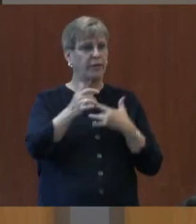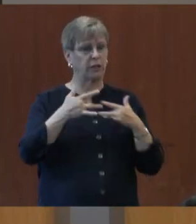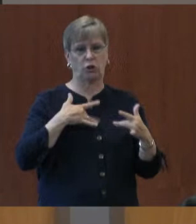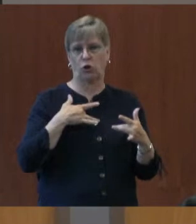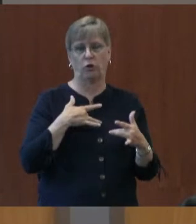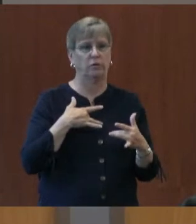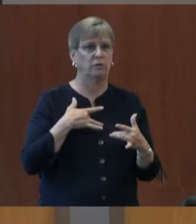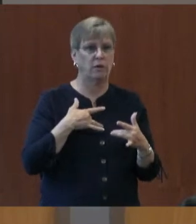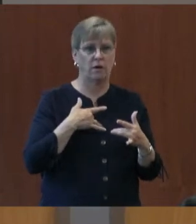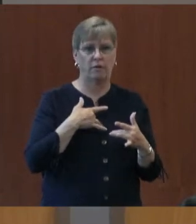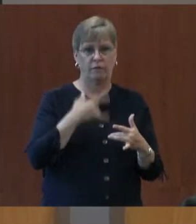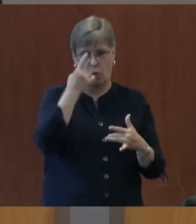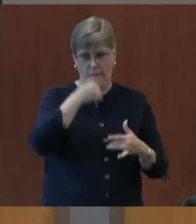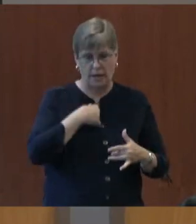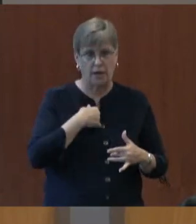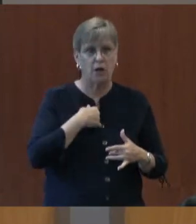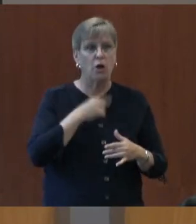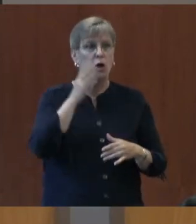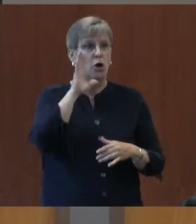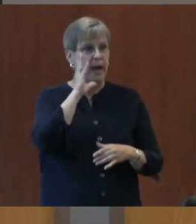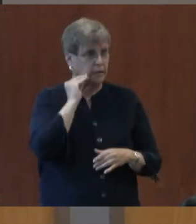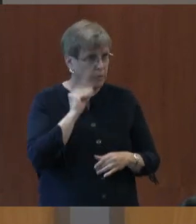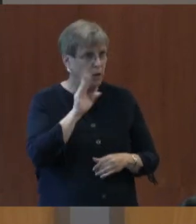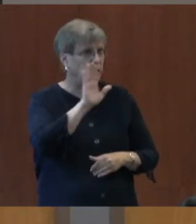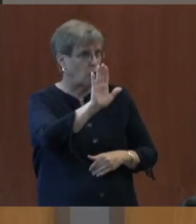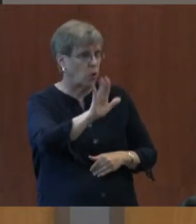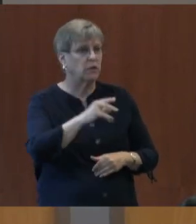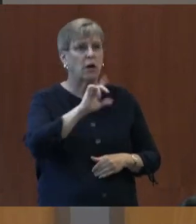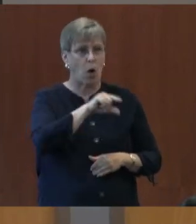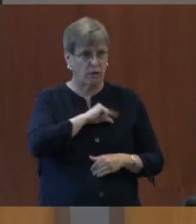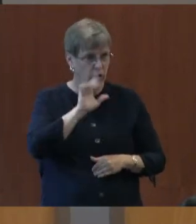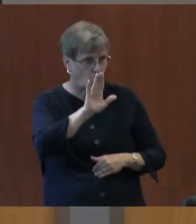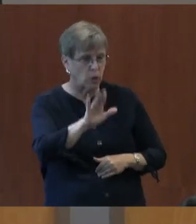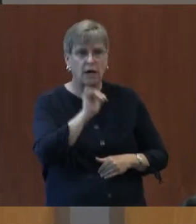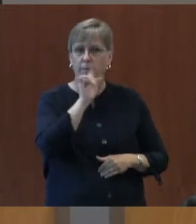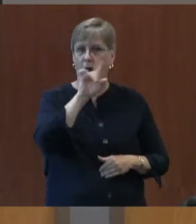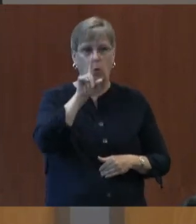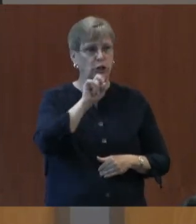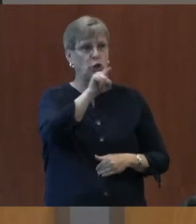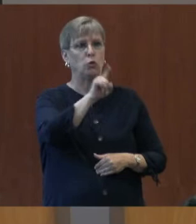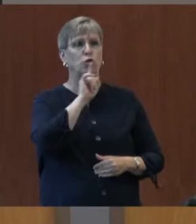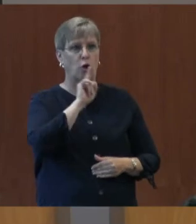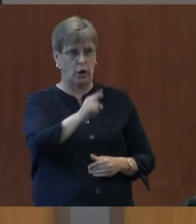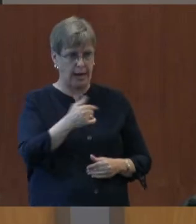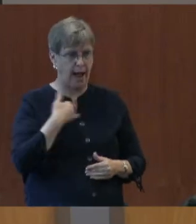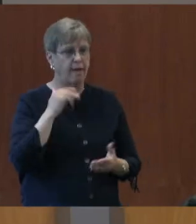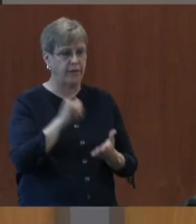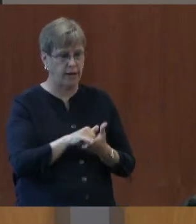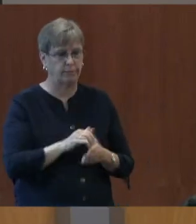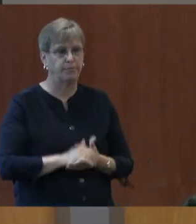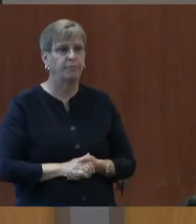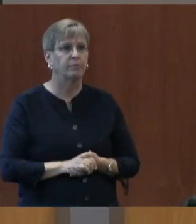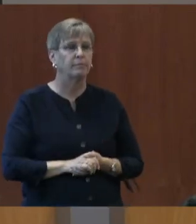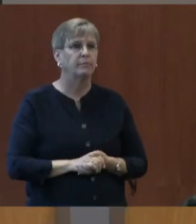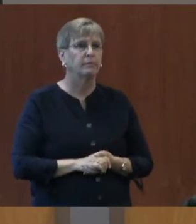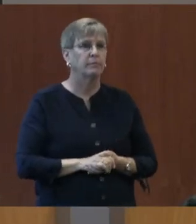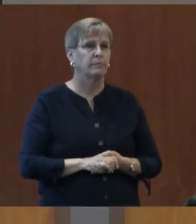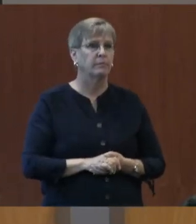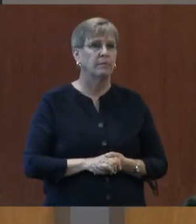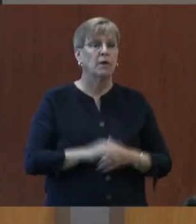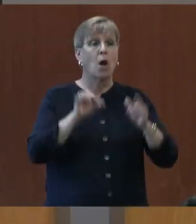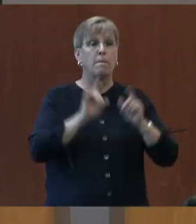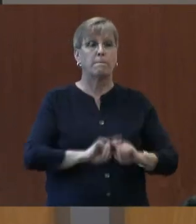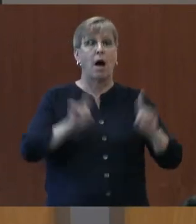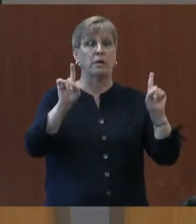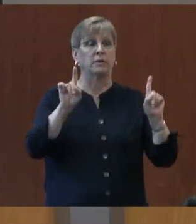of mine. Your experience and your qualifications, I'm not questioning at all. You certainly have that.